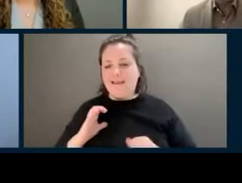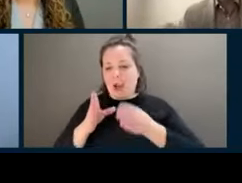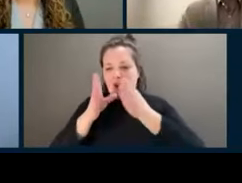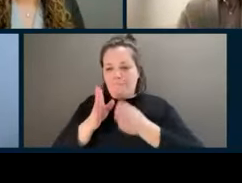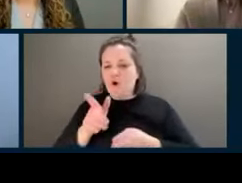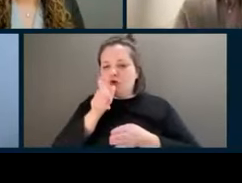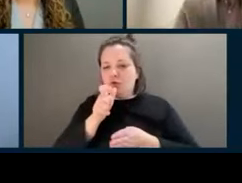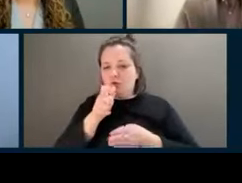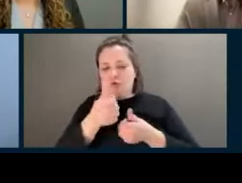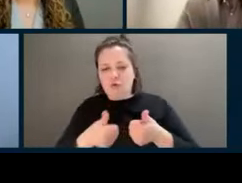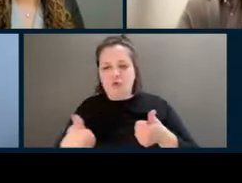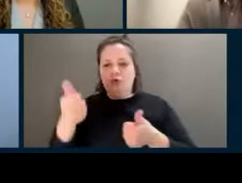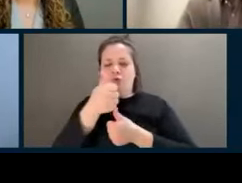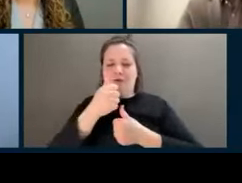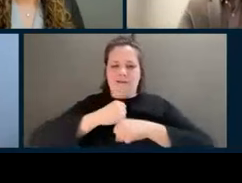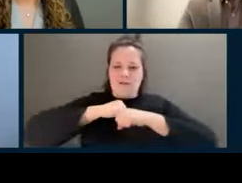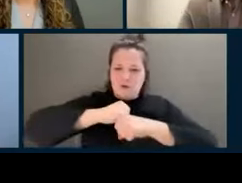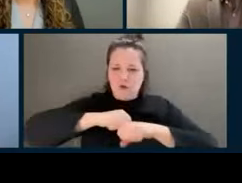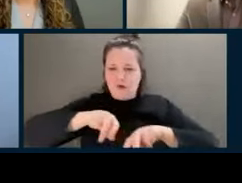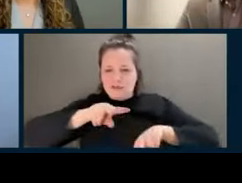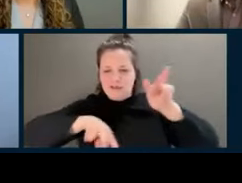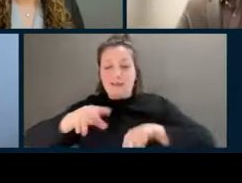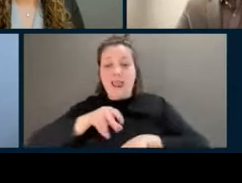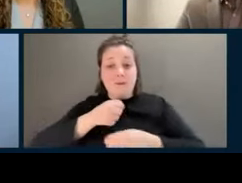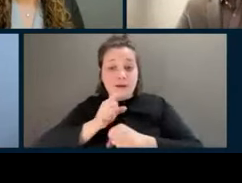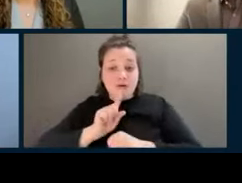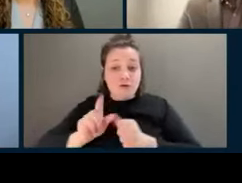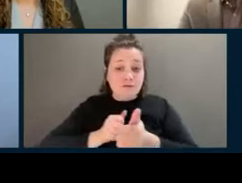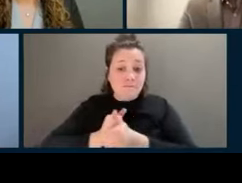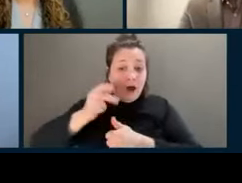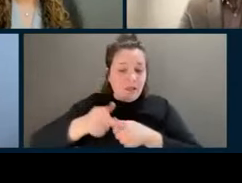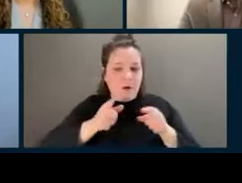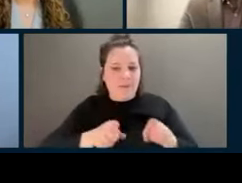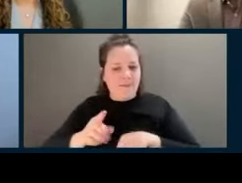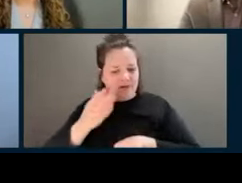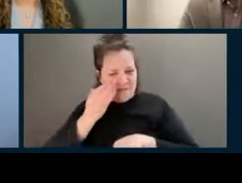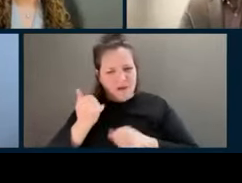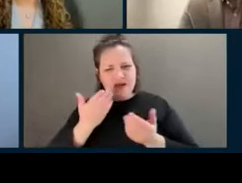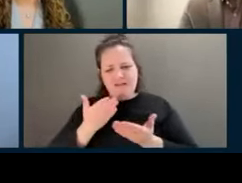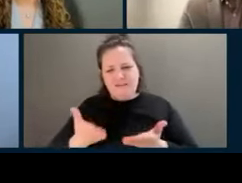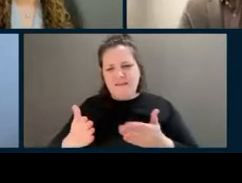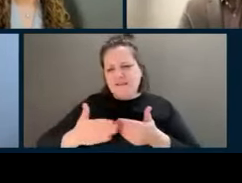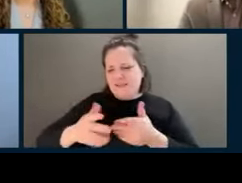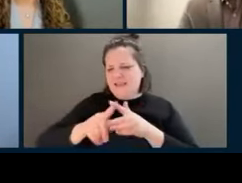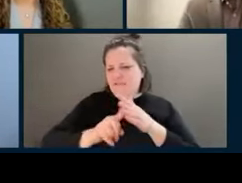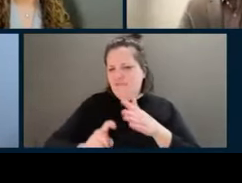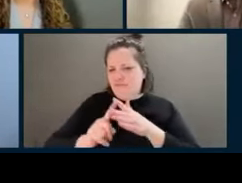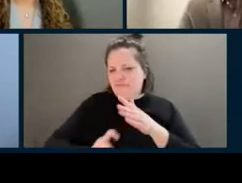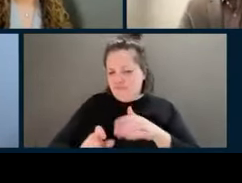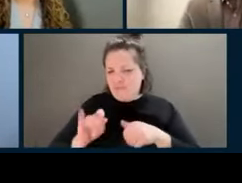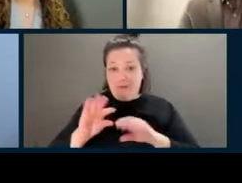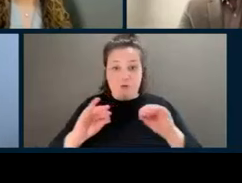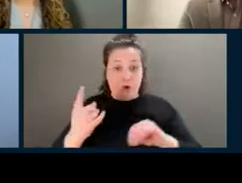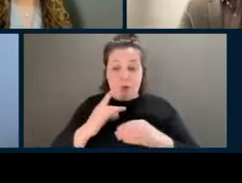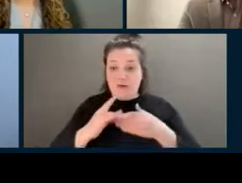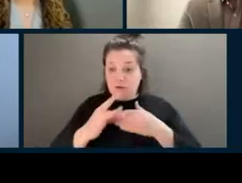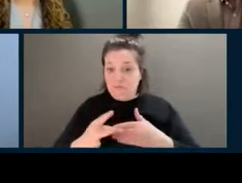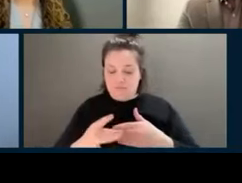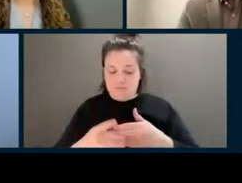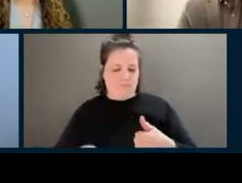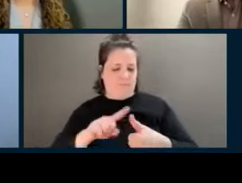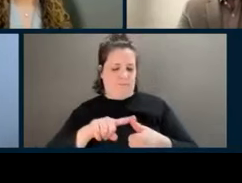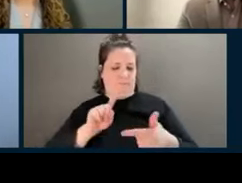effort and ensure follow-up, because I think a lot of times things fall through the cracks. Then conduct a threat